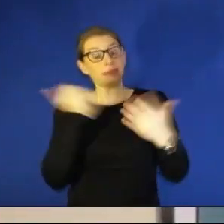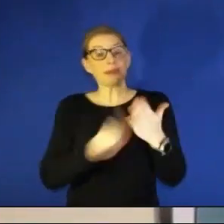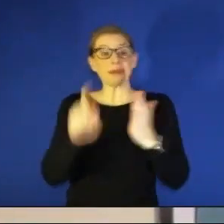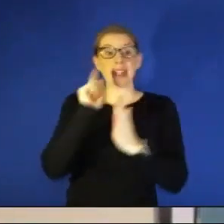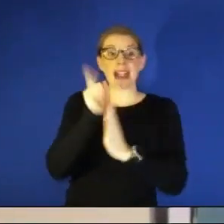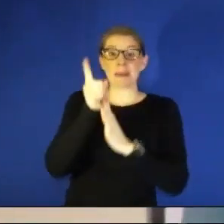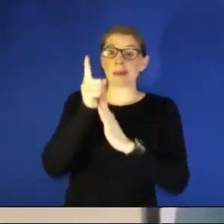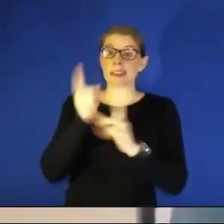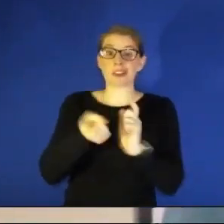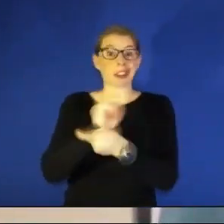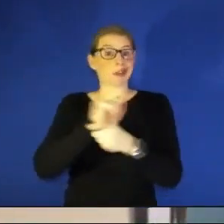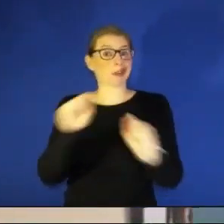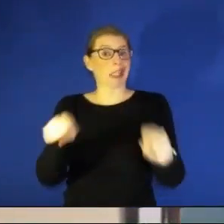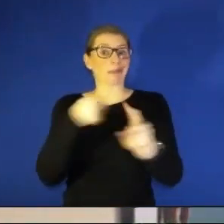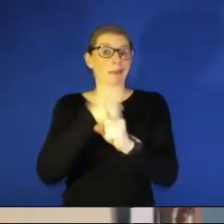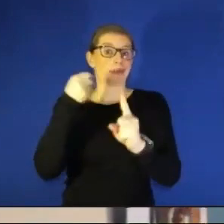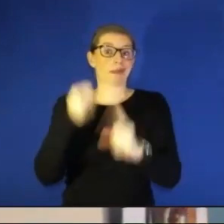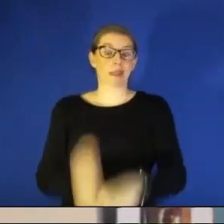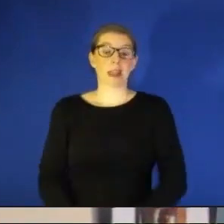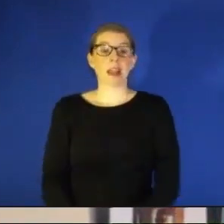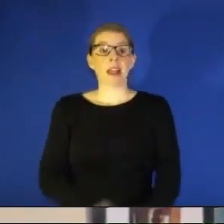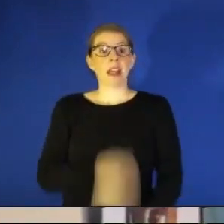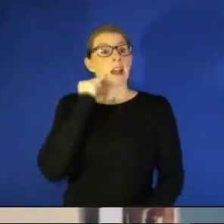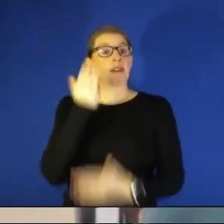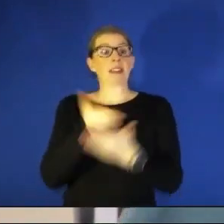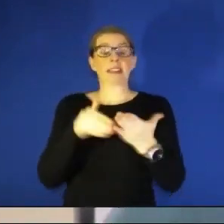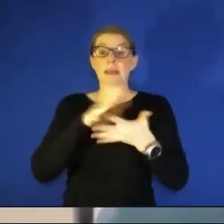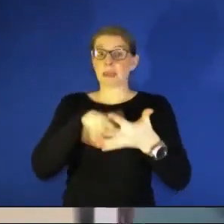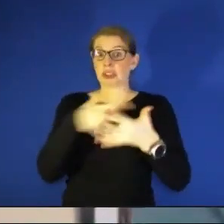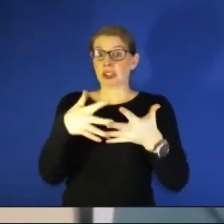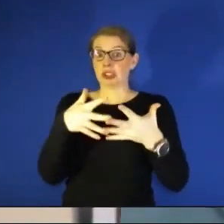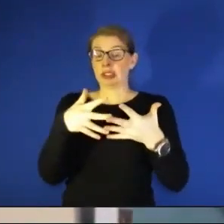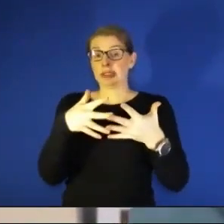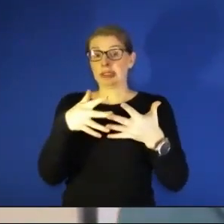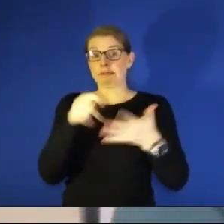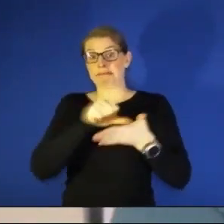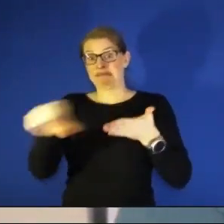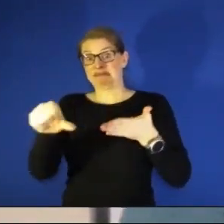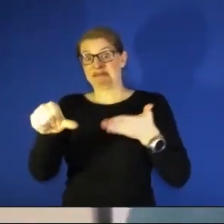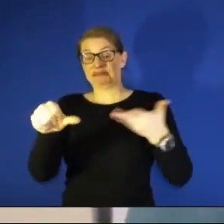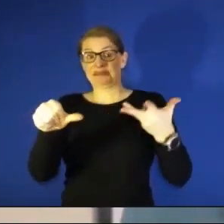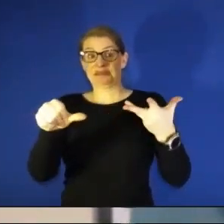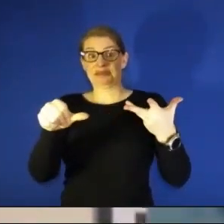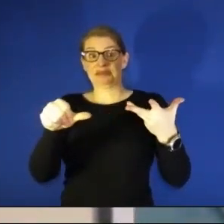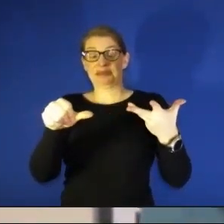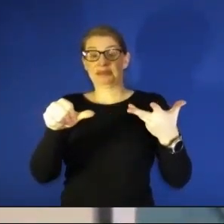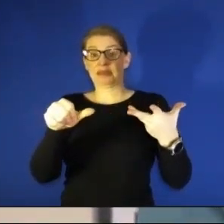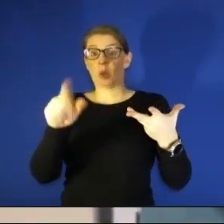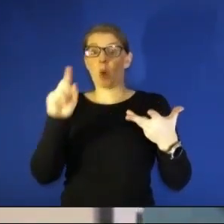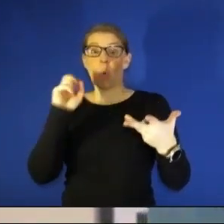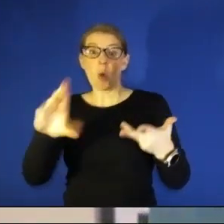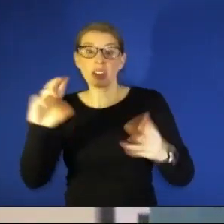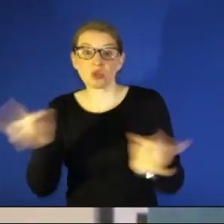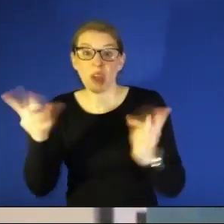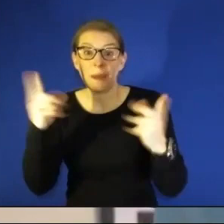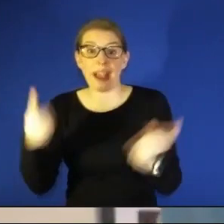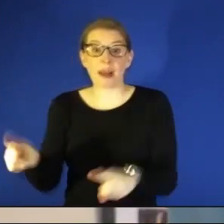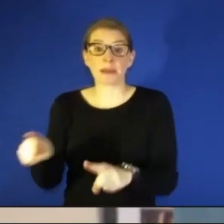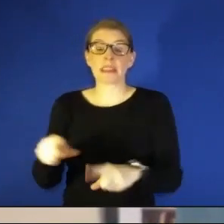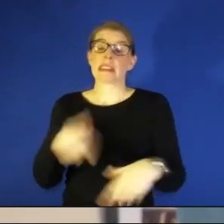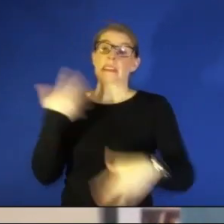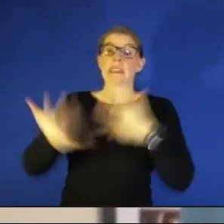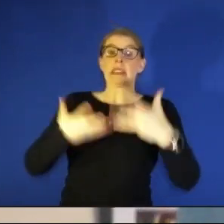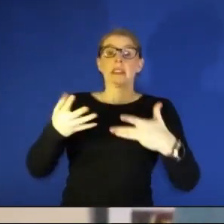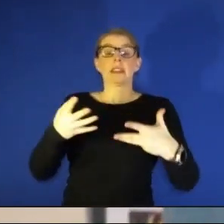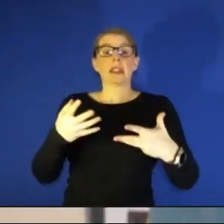Right. So if we get done with the surgeries scheduled, you could get thrown into, a trauma if something comes up, and you just kind of have to be on your